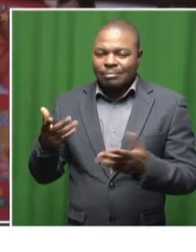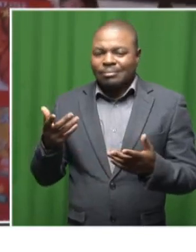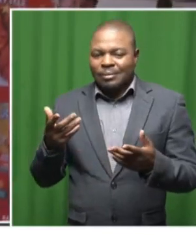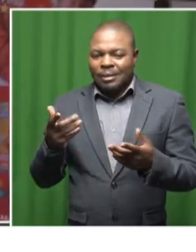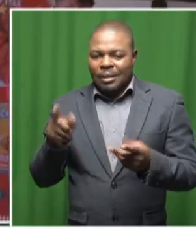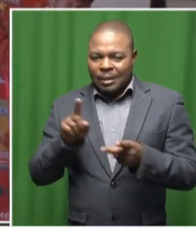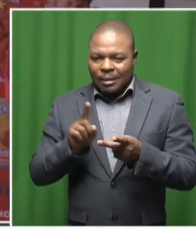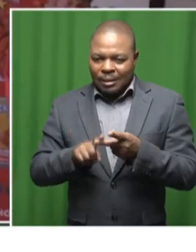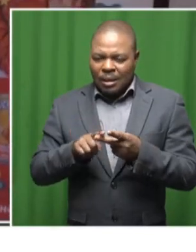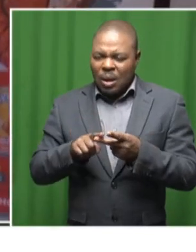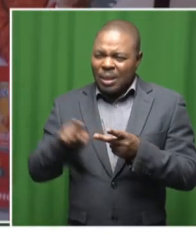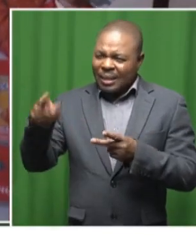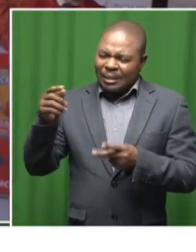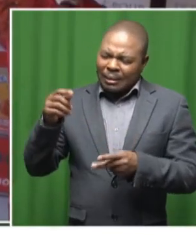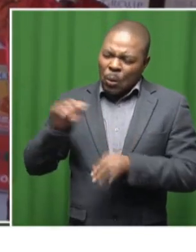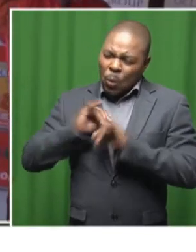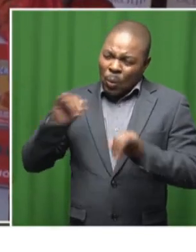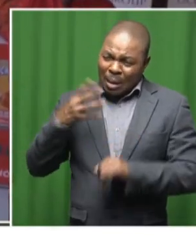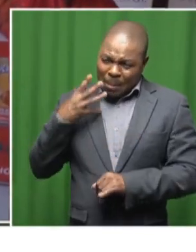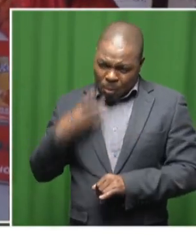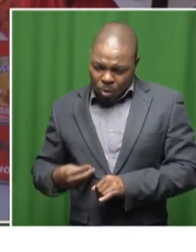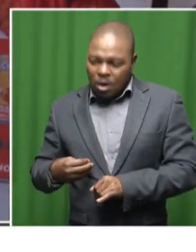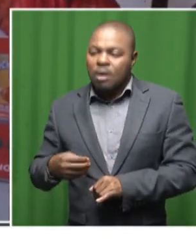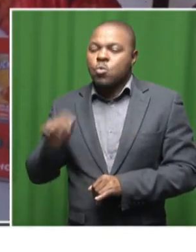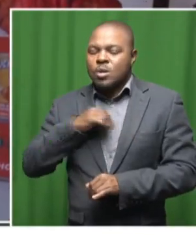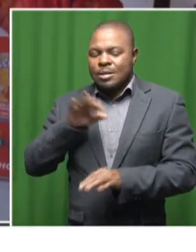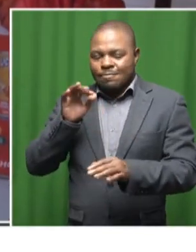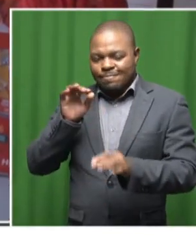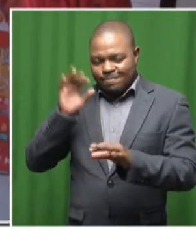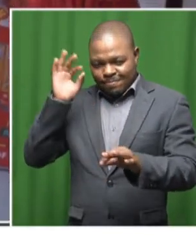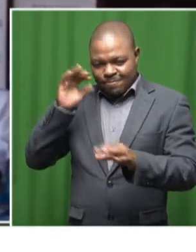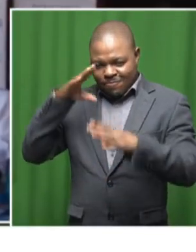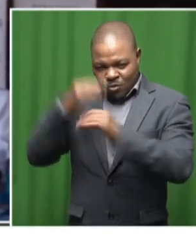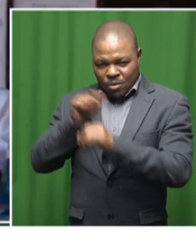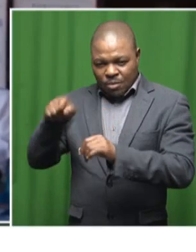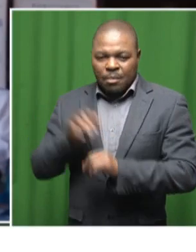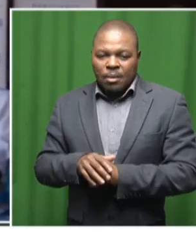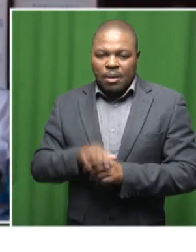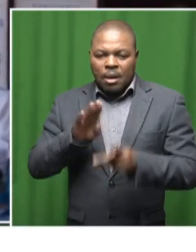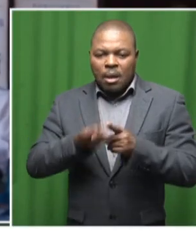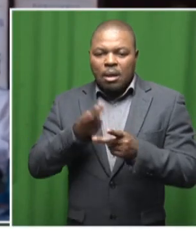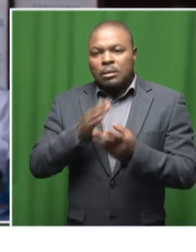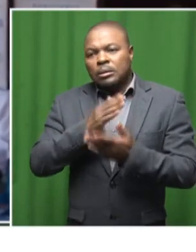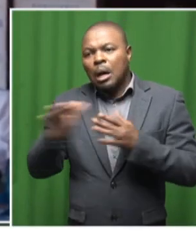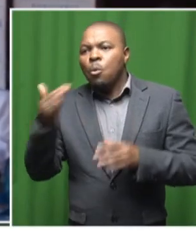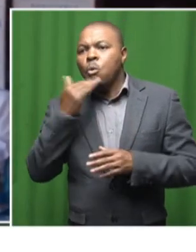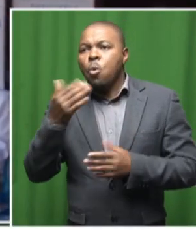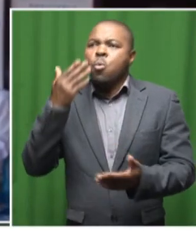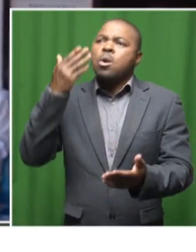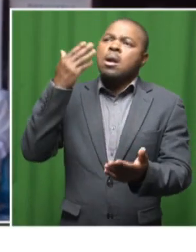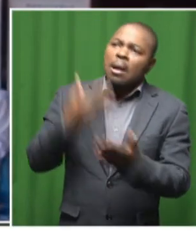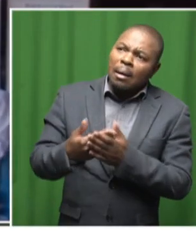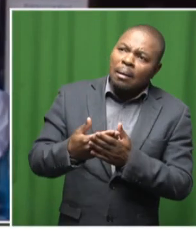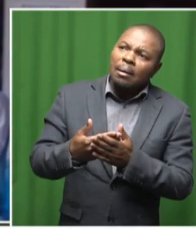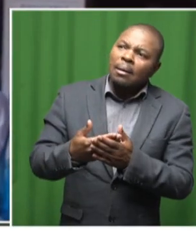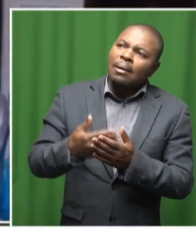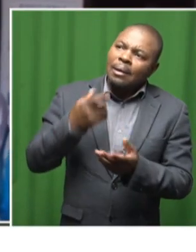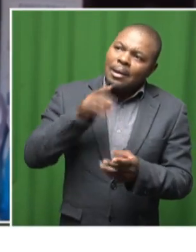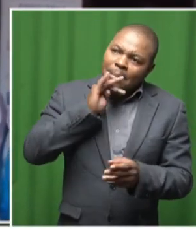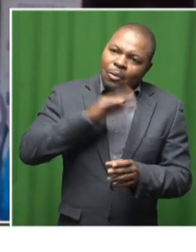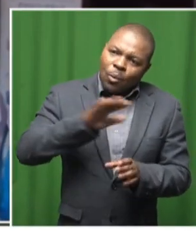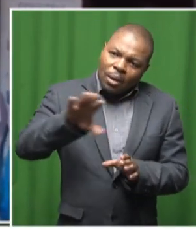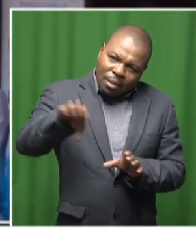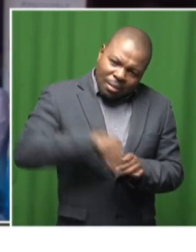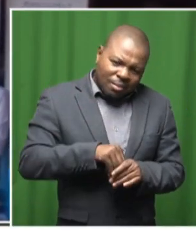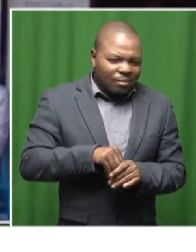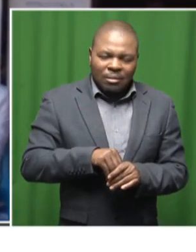in dire need. So it's not about now putting those that are able into a program that should be actually, being stretched to